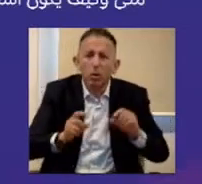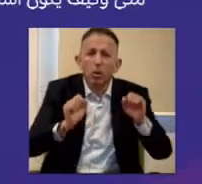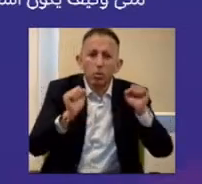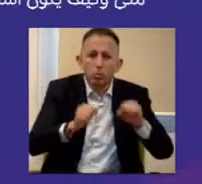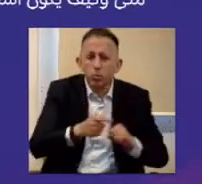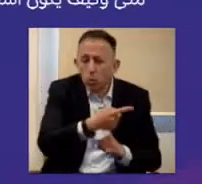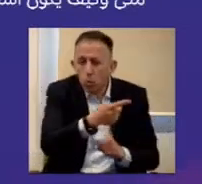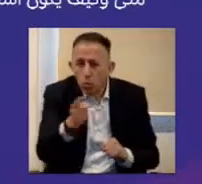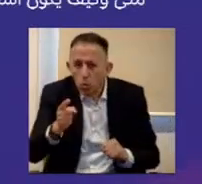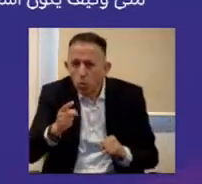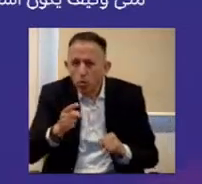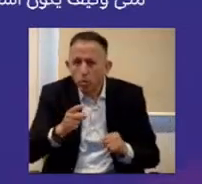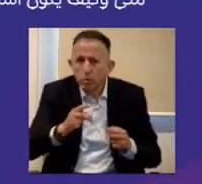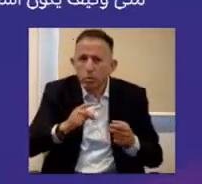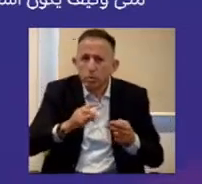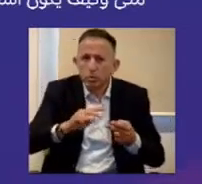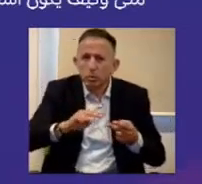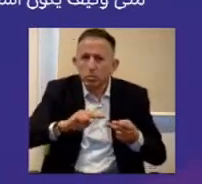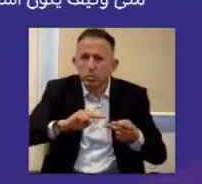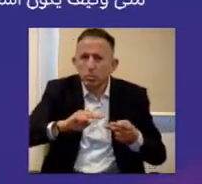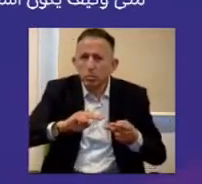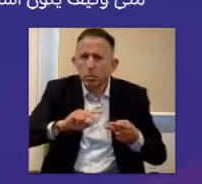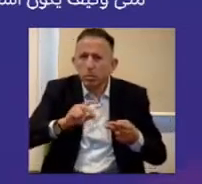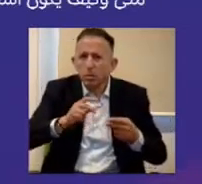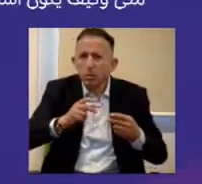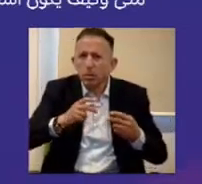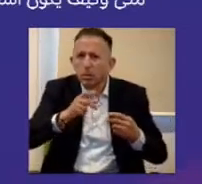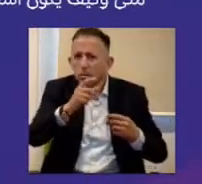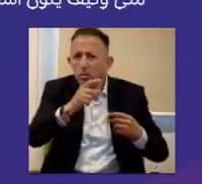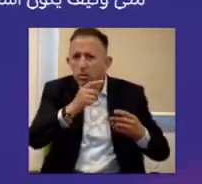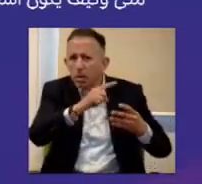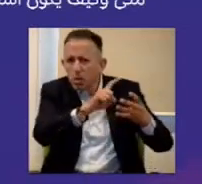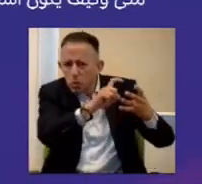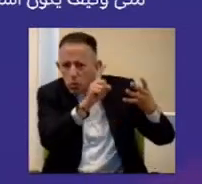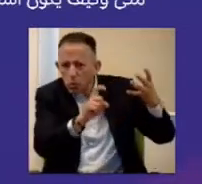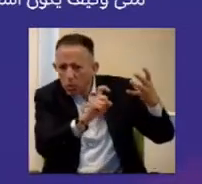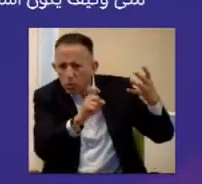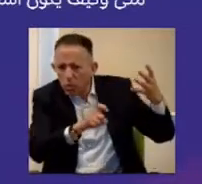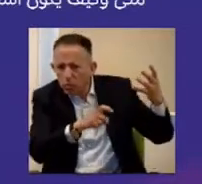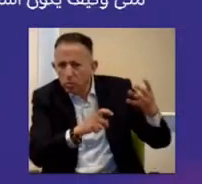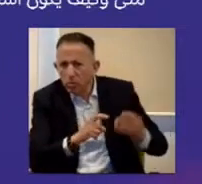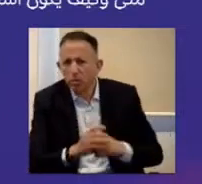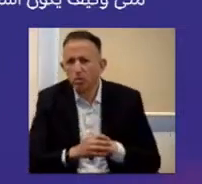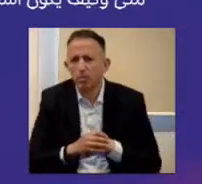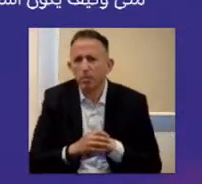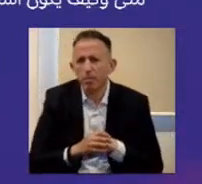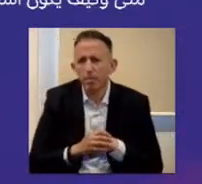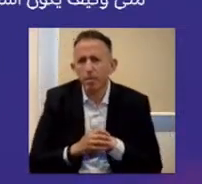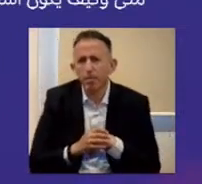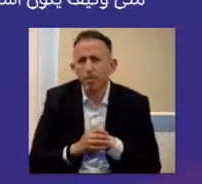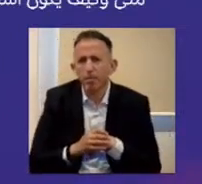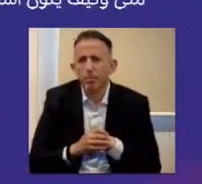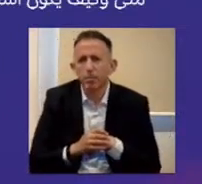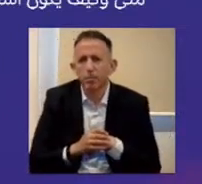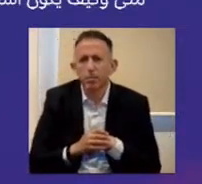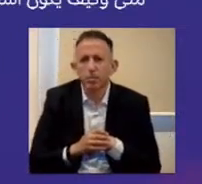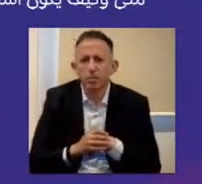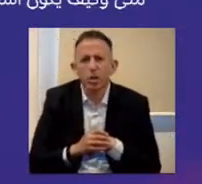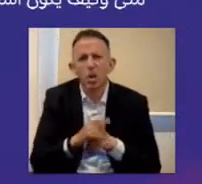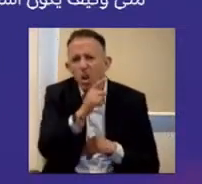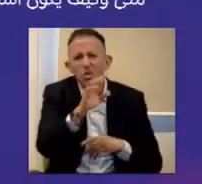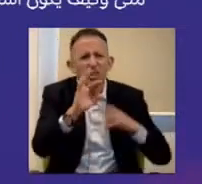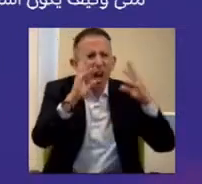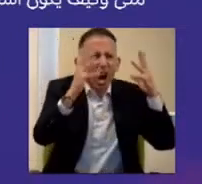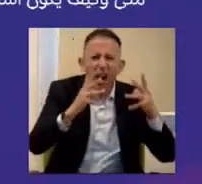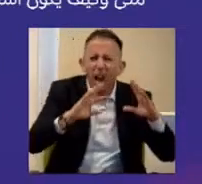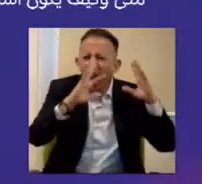just a regression. A single neuron doesn't help much. What is interesting is to have a network of many, many neurons. So I have